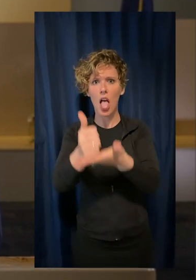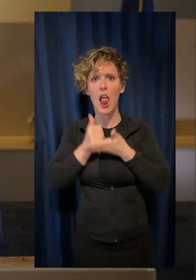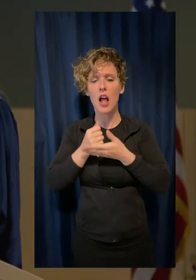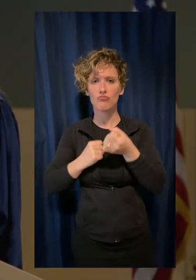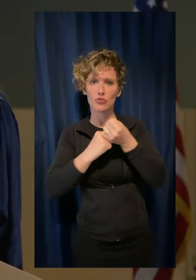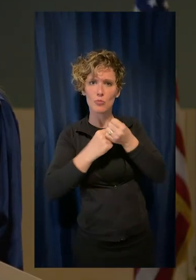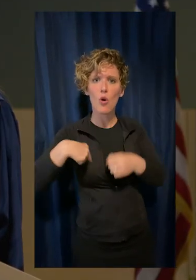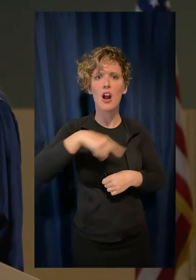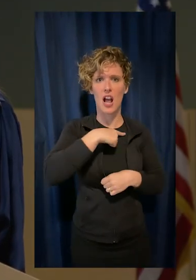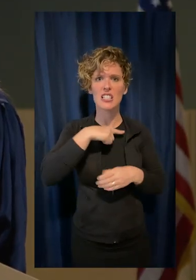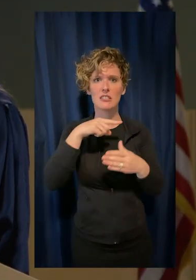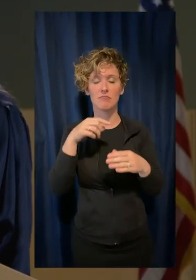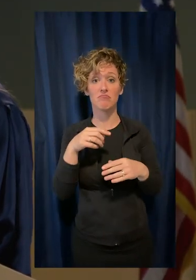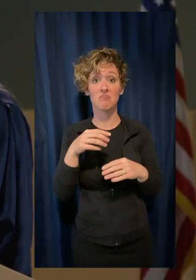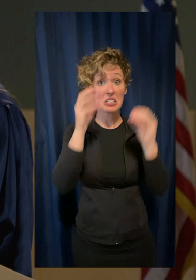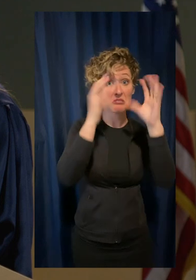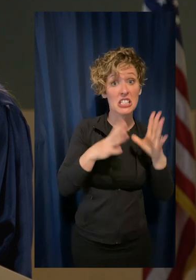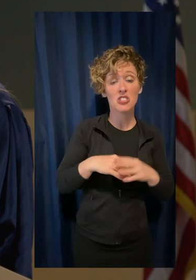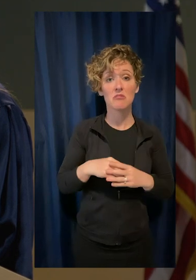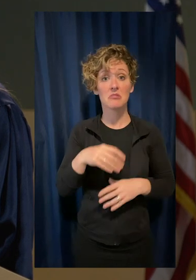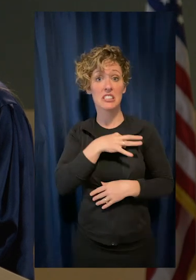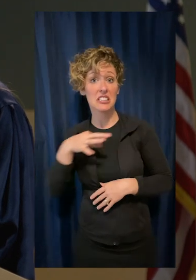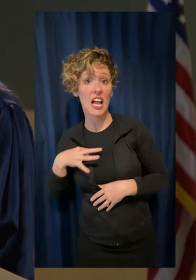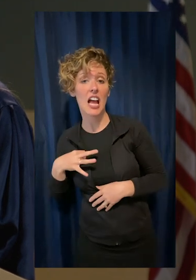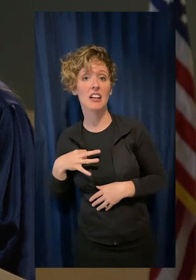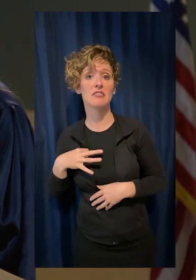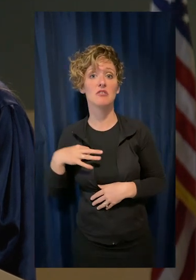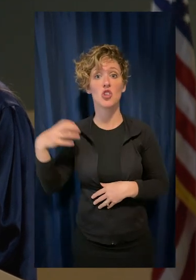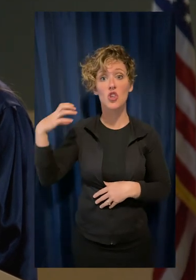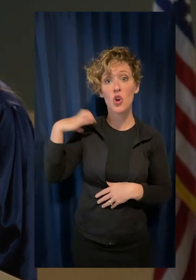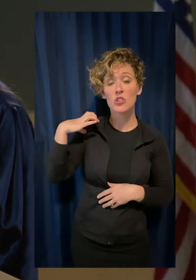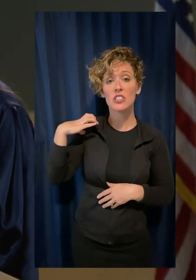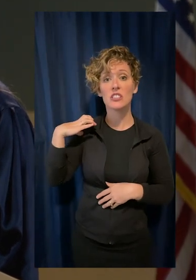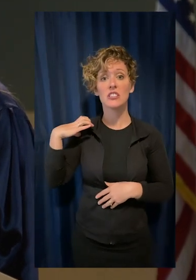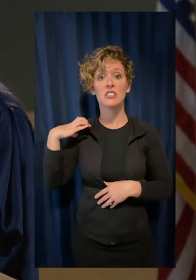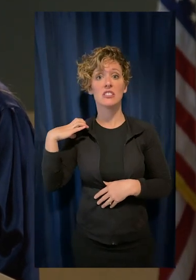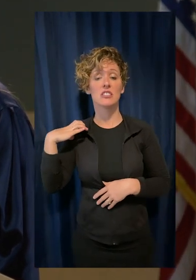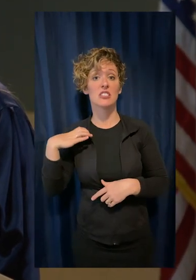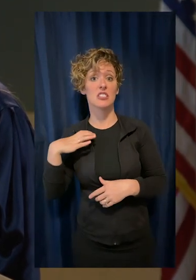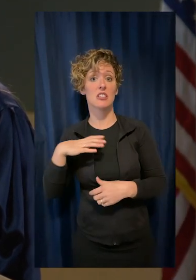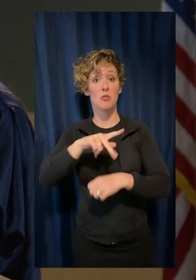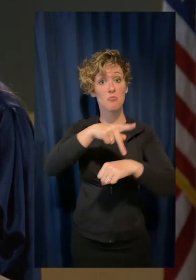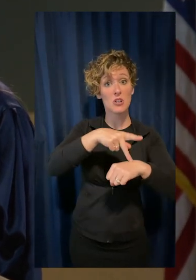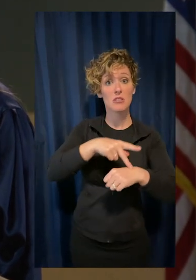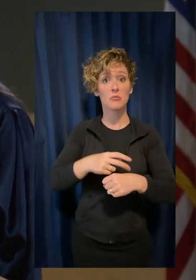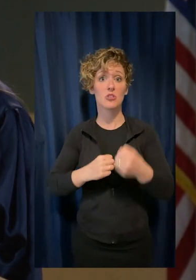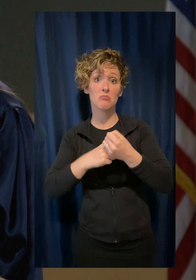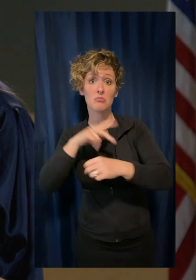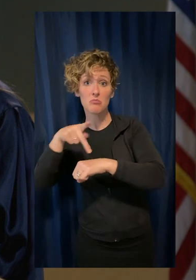coaches, staff, our esteemed principal, Mr. Lytle, vice principal, Mr. Swalling, and of course, our